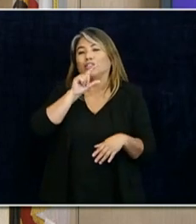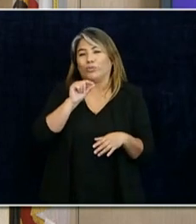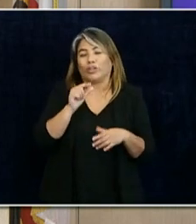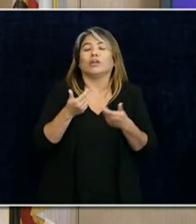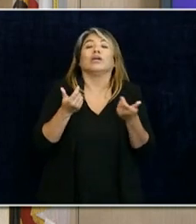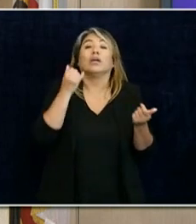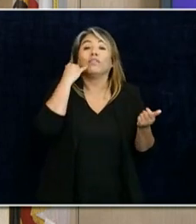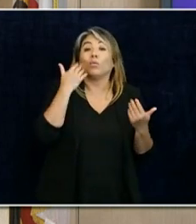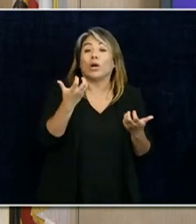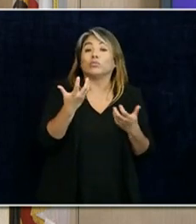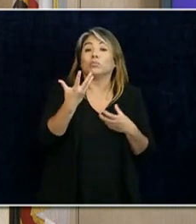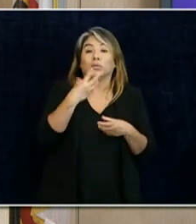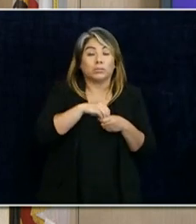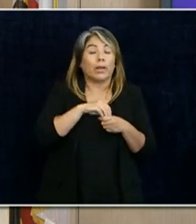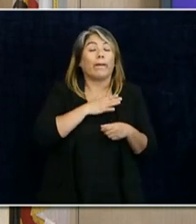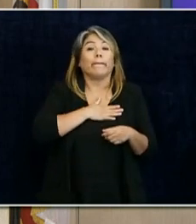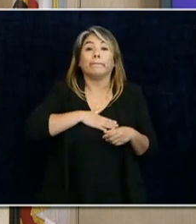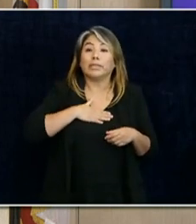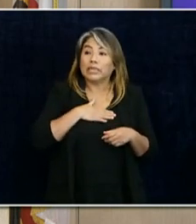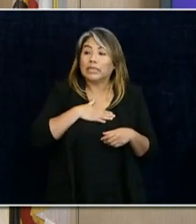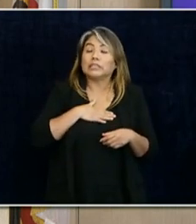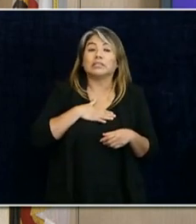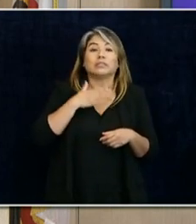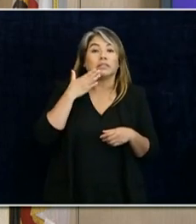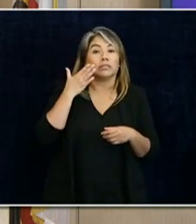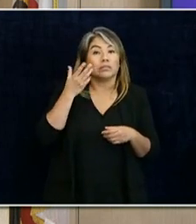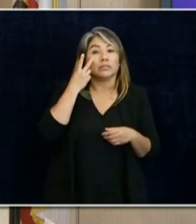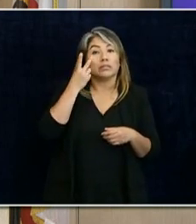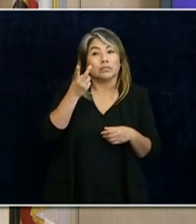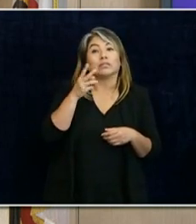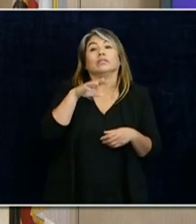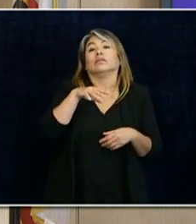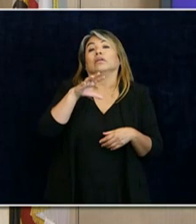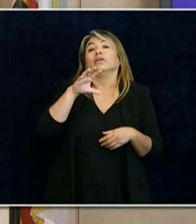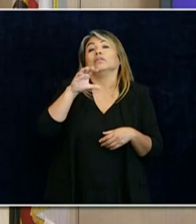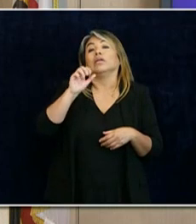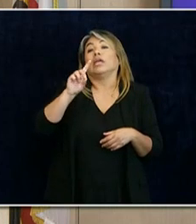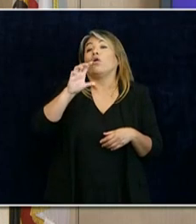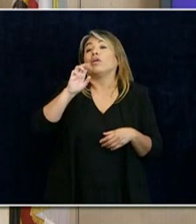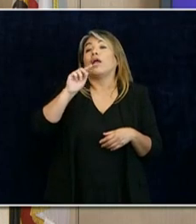to participate, please visit the county's website at